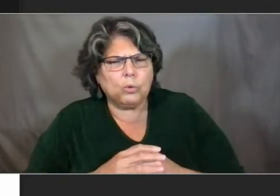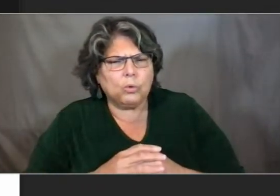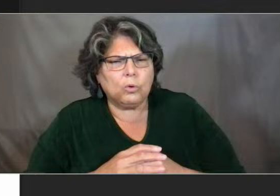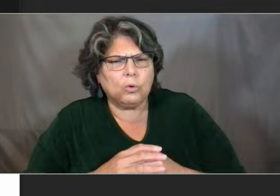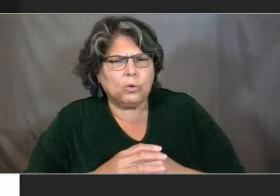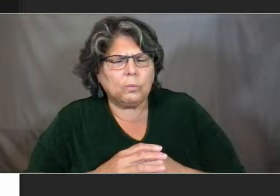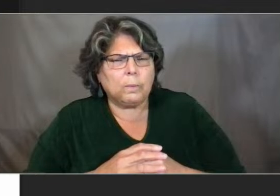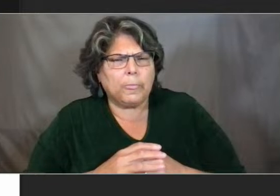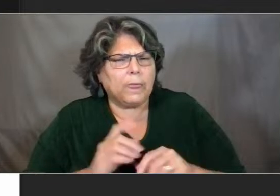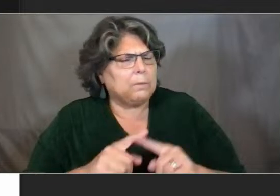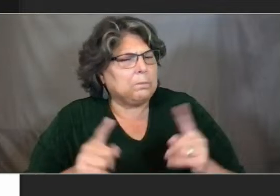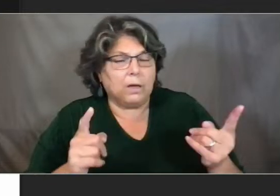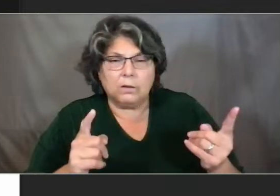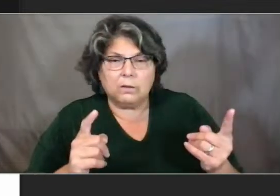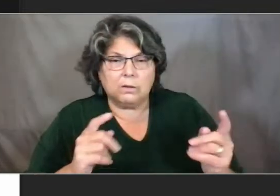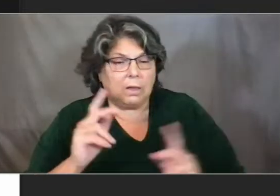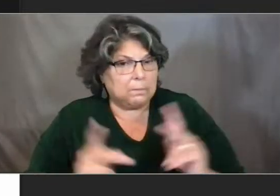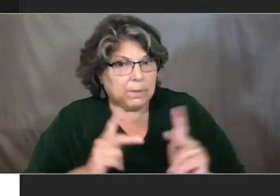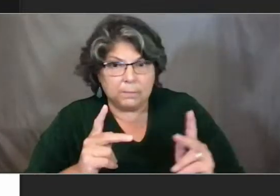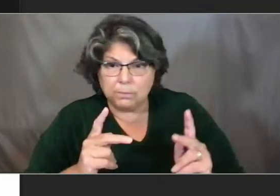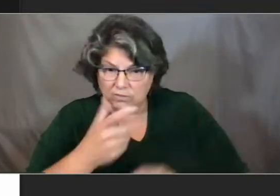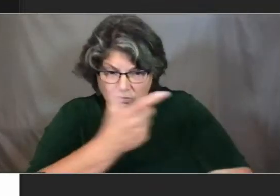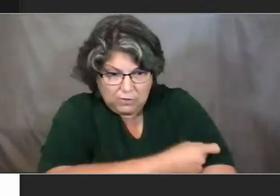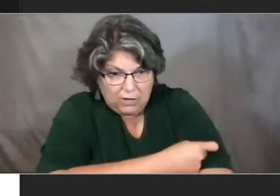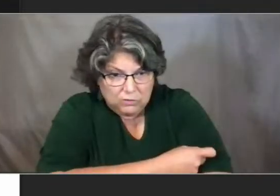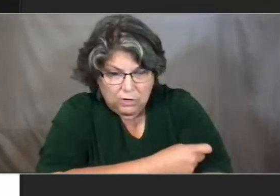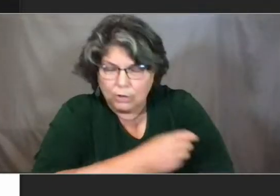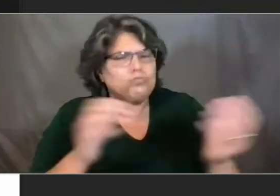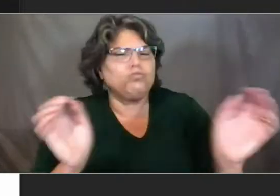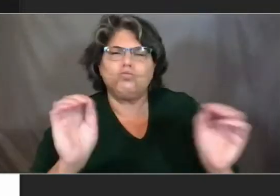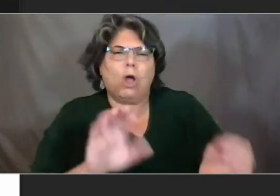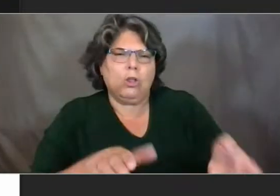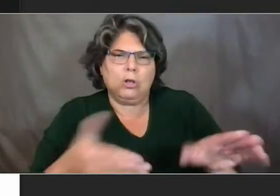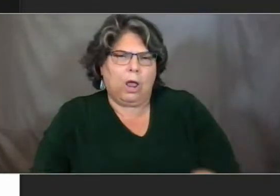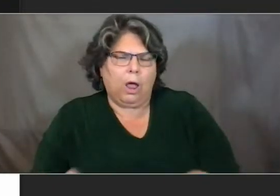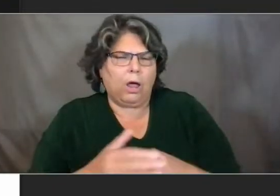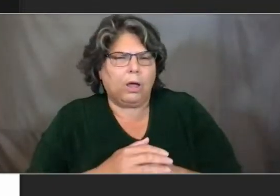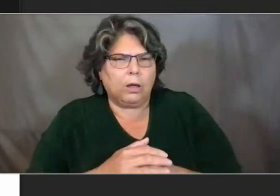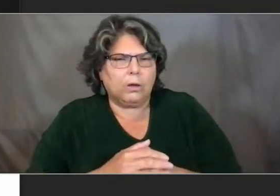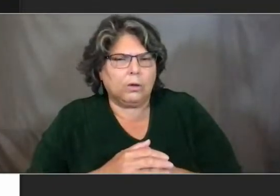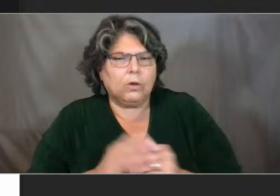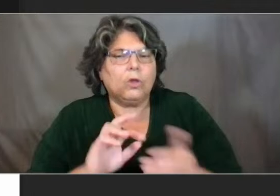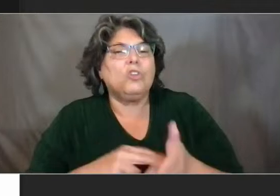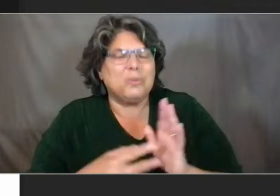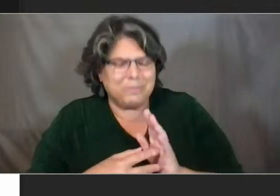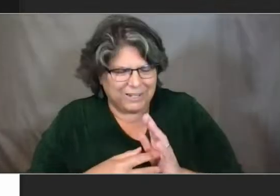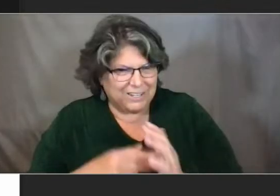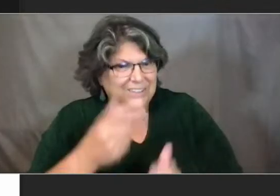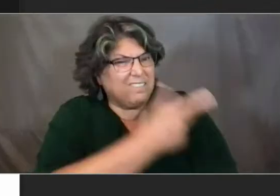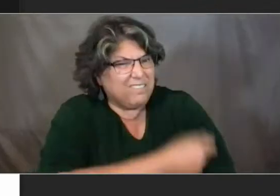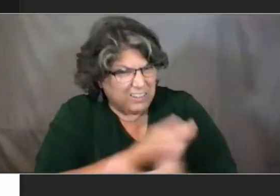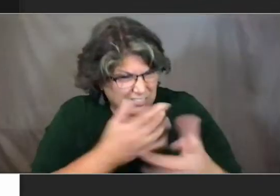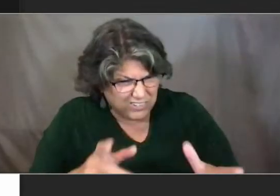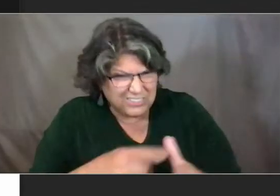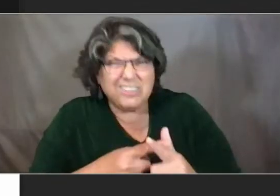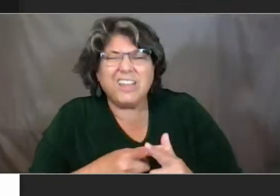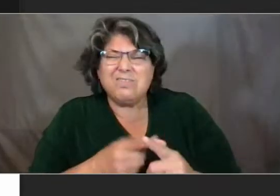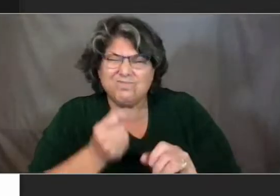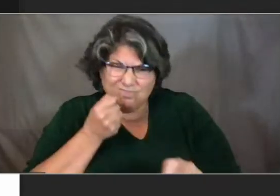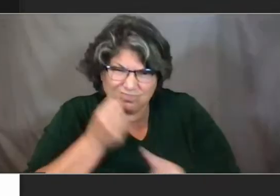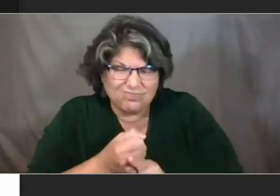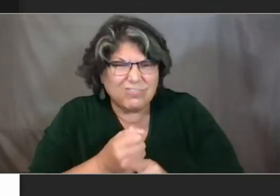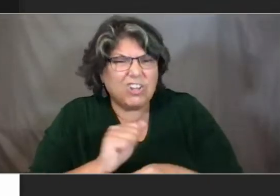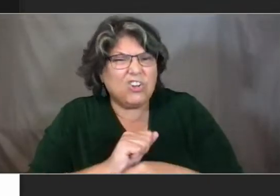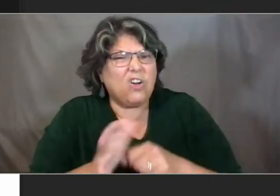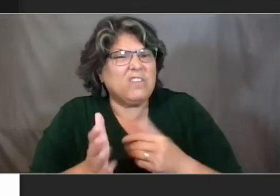health. We haven't seen any vaccinated deaths. So even those that are getting post-vaccine infections,